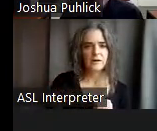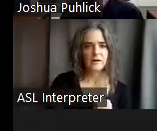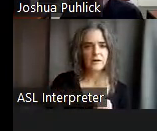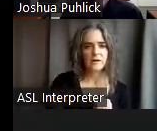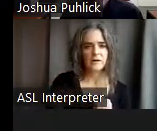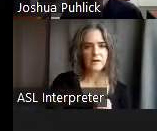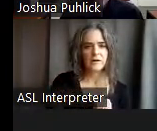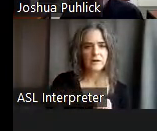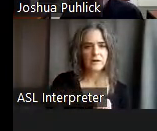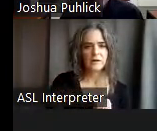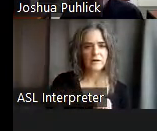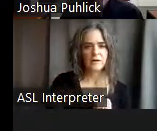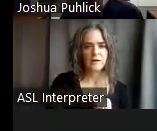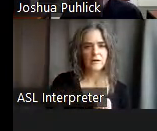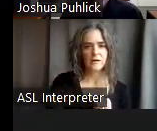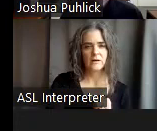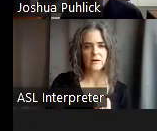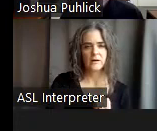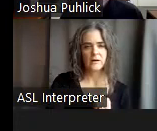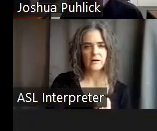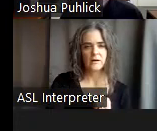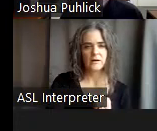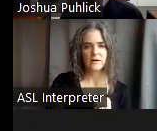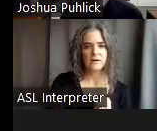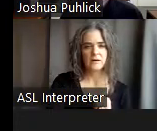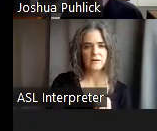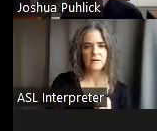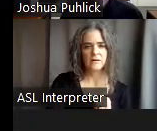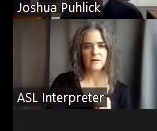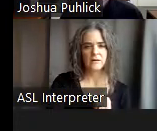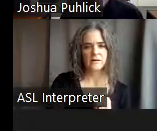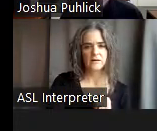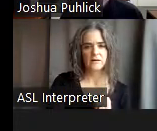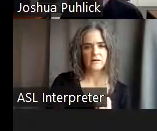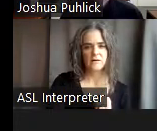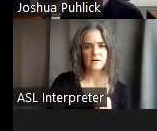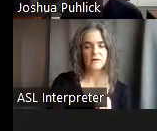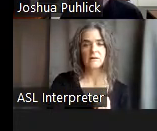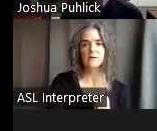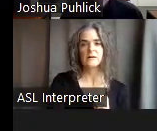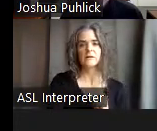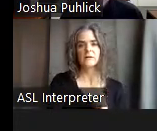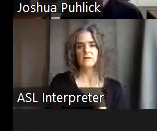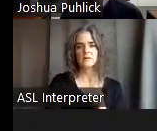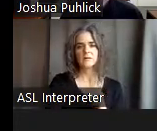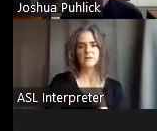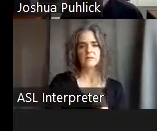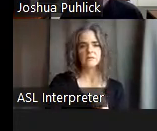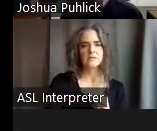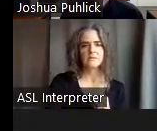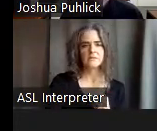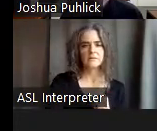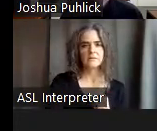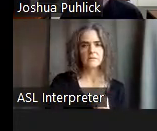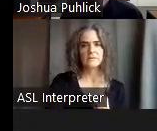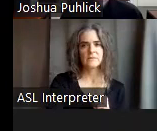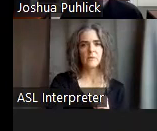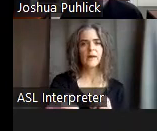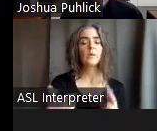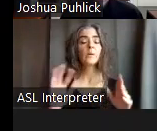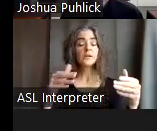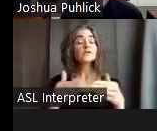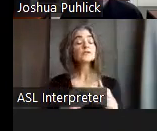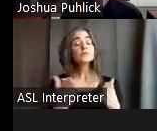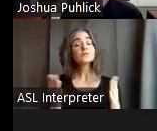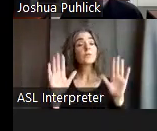go. I'm now going to turn you over to Stephen Handler to tell us a little bit more about this series, as well as introduce our